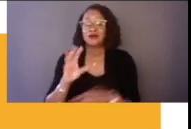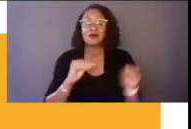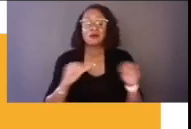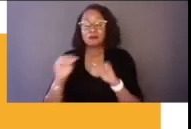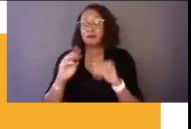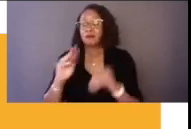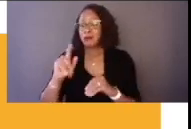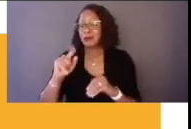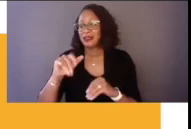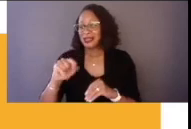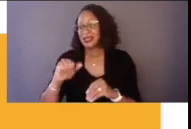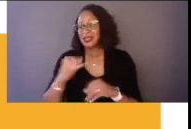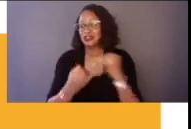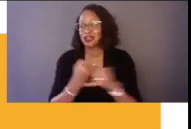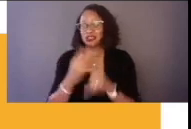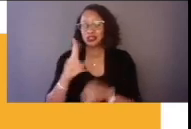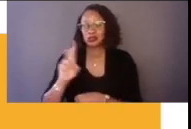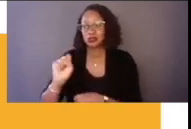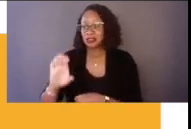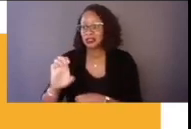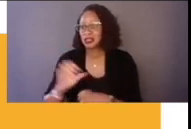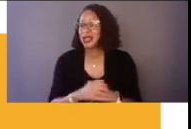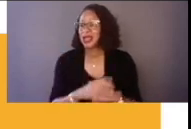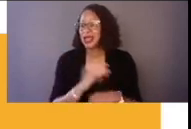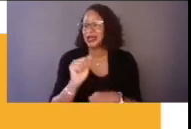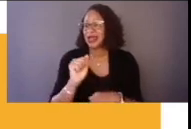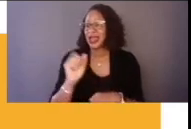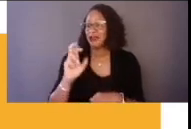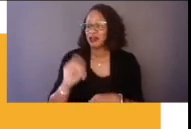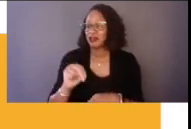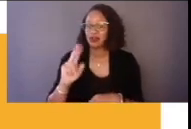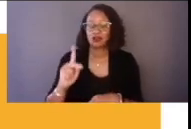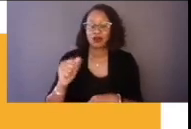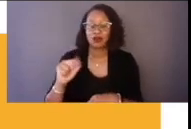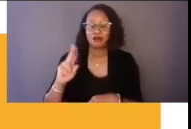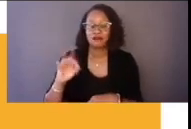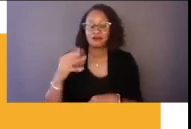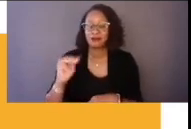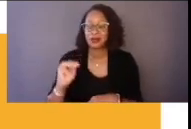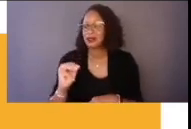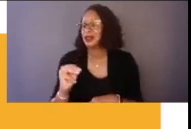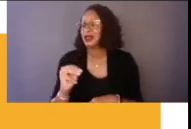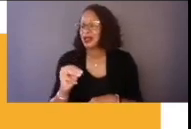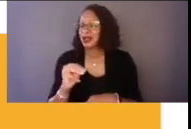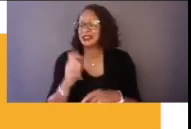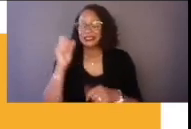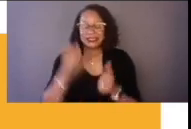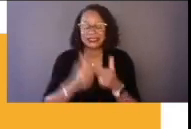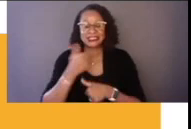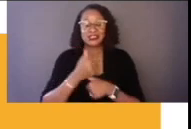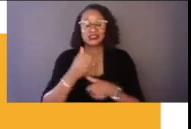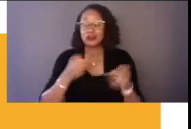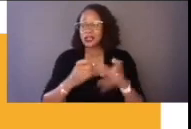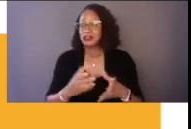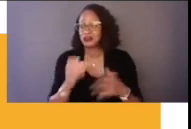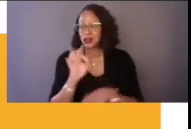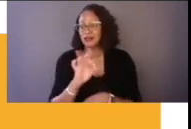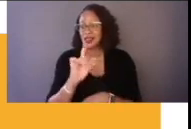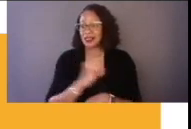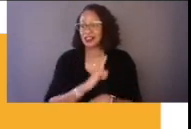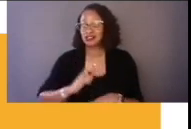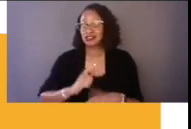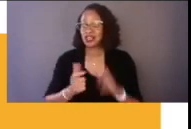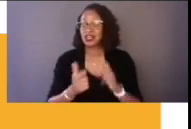Aaron Kaufman, the Senior Manager, Legislative Affairs at the Jewish Federation of North America, who will talk to you about